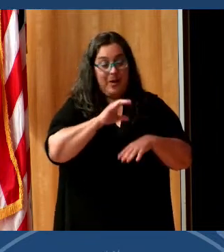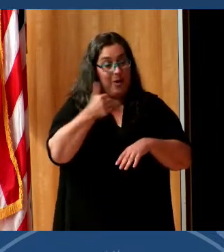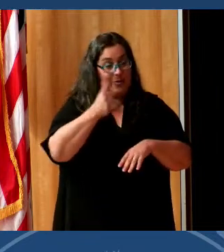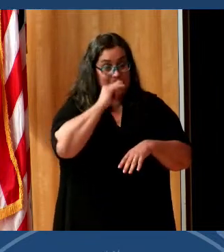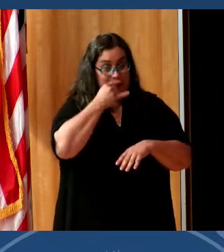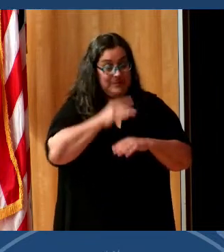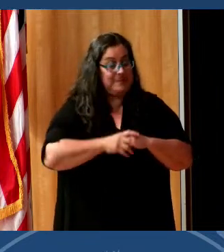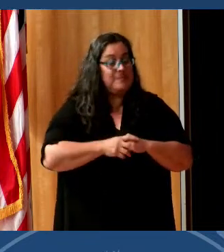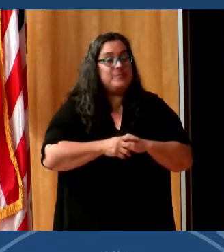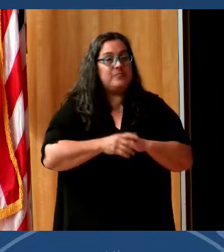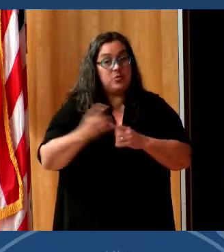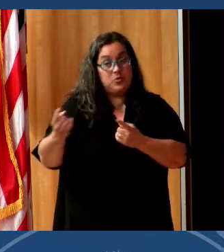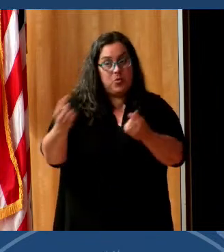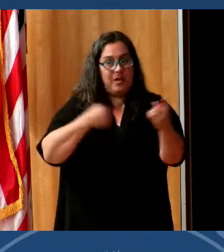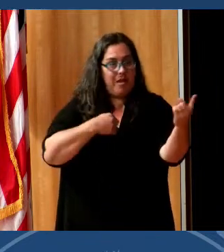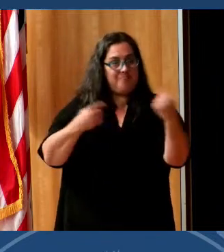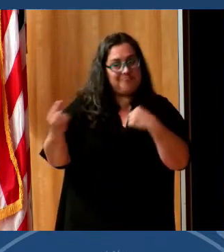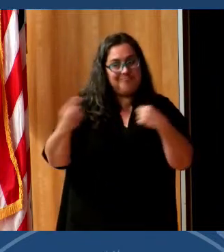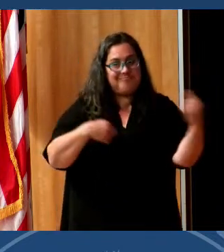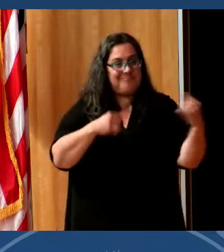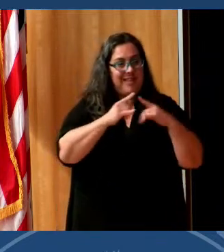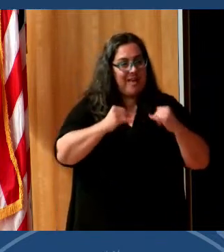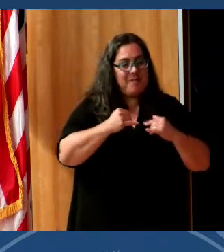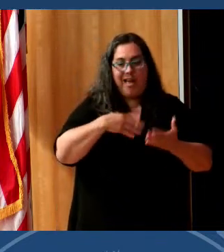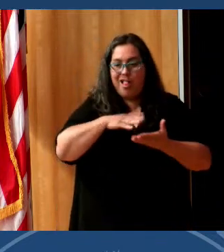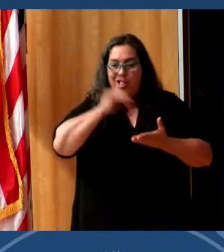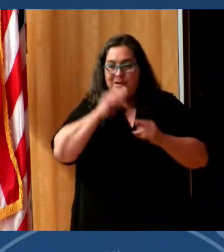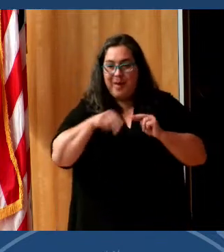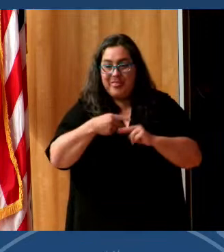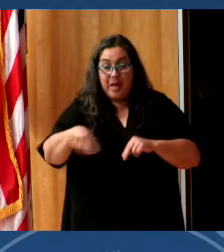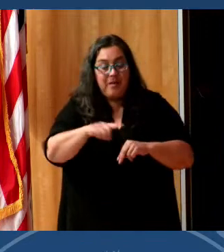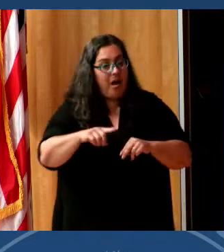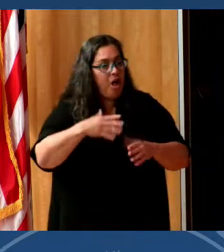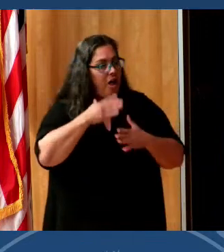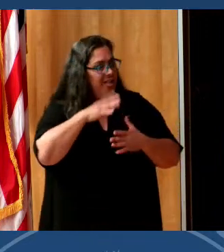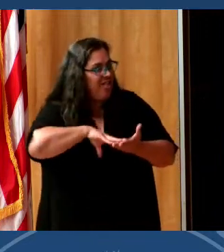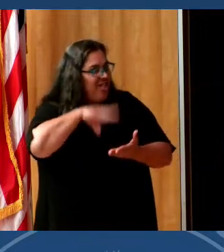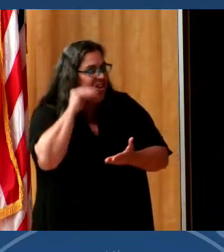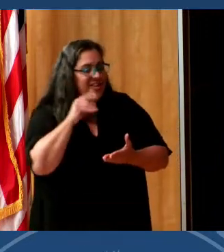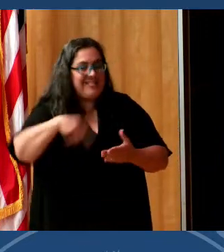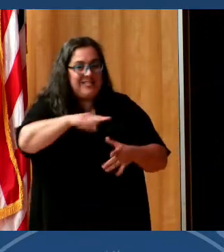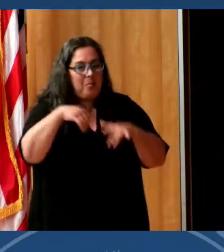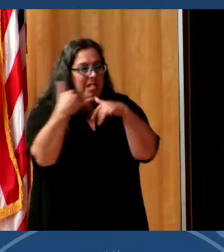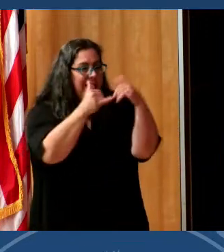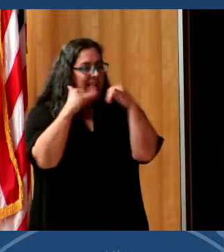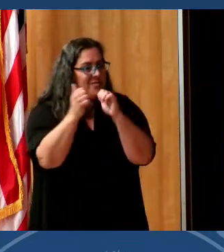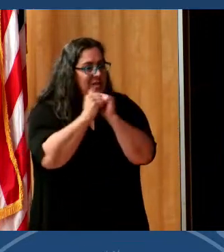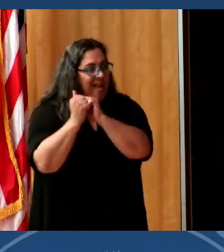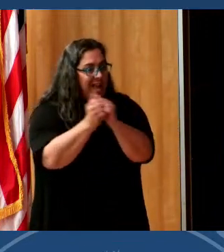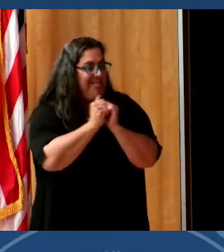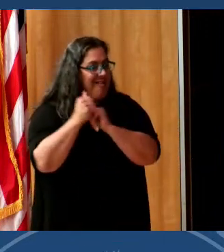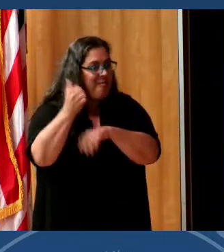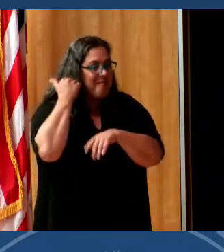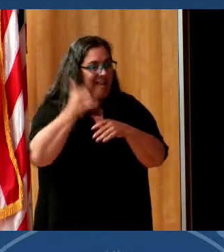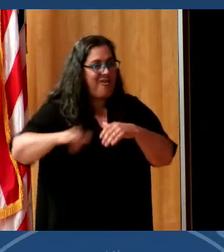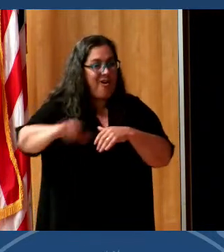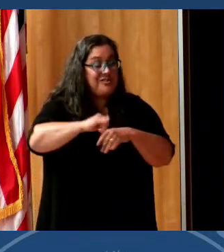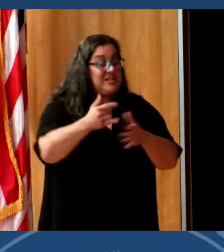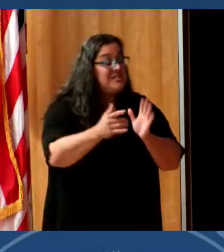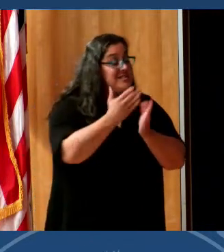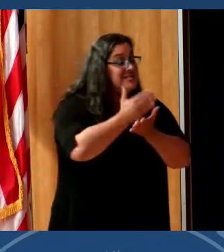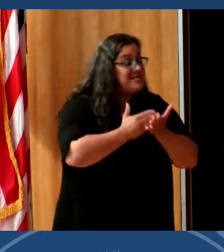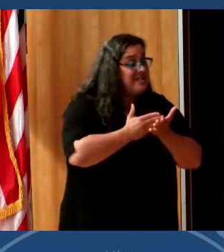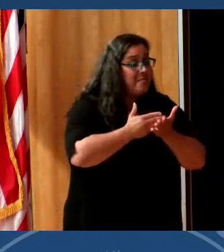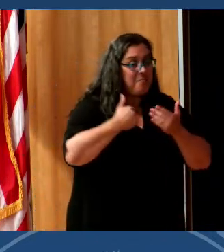I learned more about them. I learned that they played in their backyards together, and some of them even learned in school in classrooms next to each